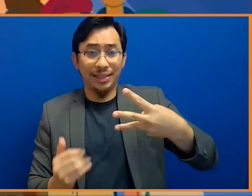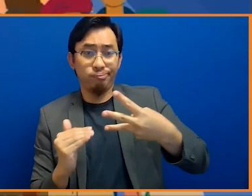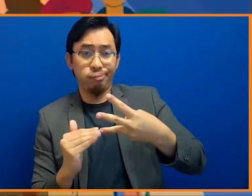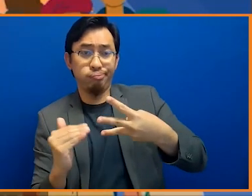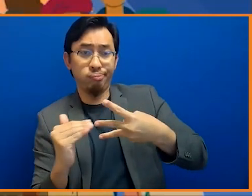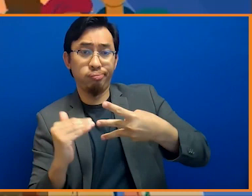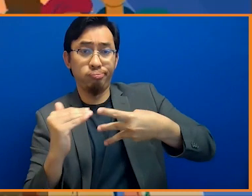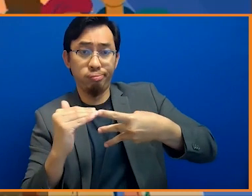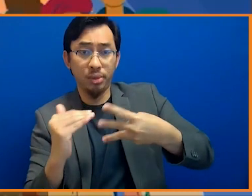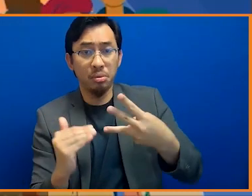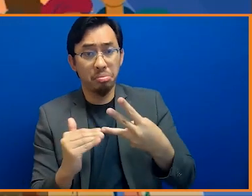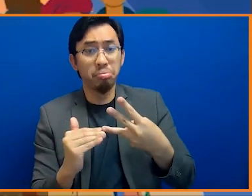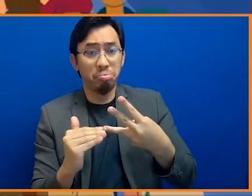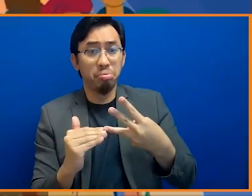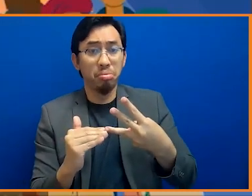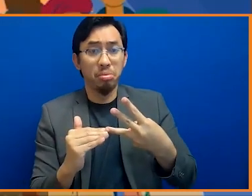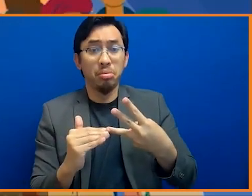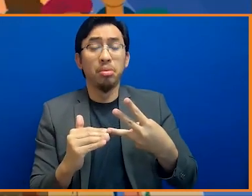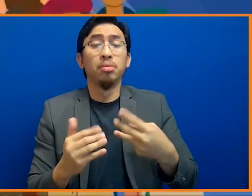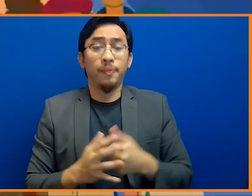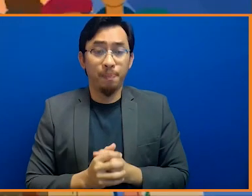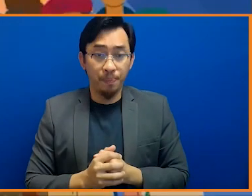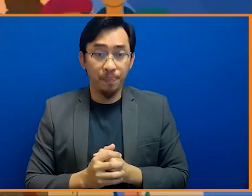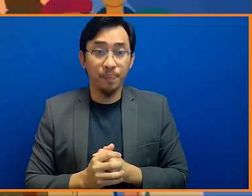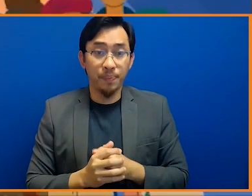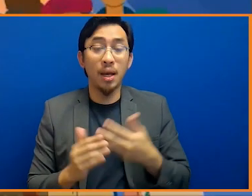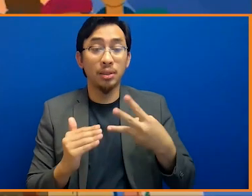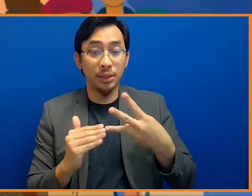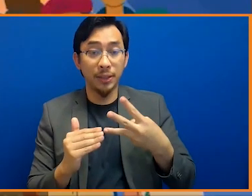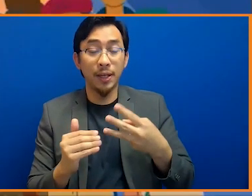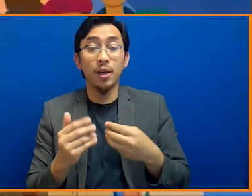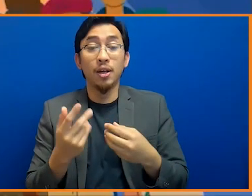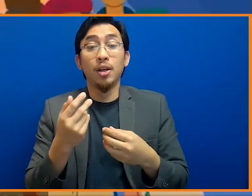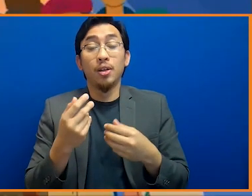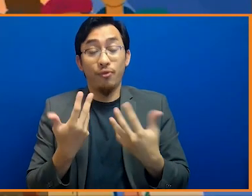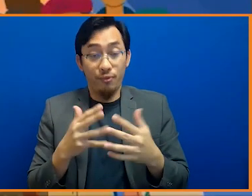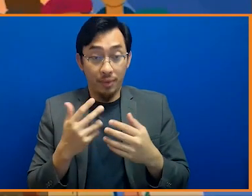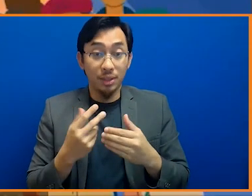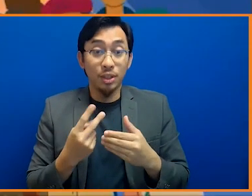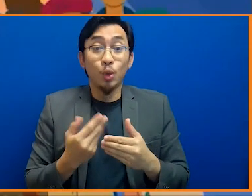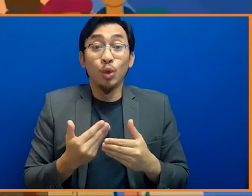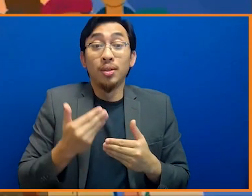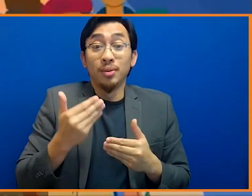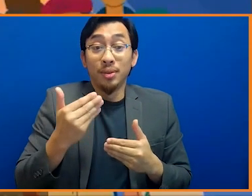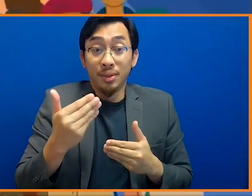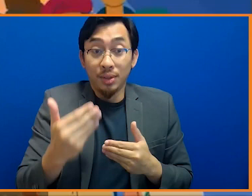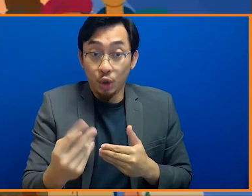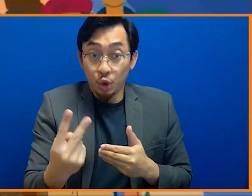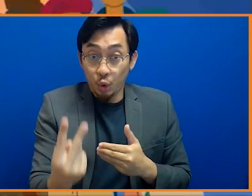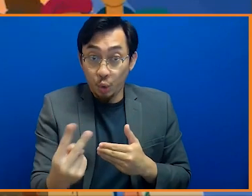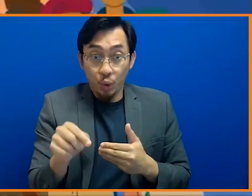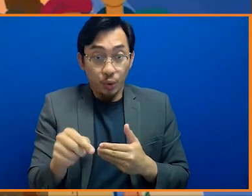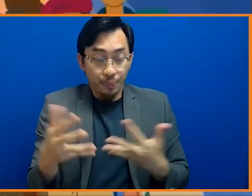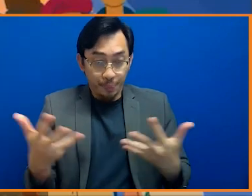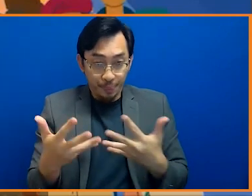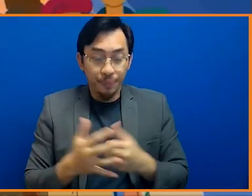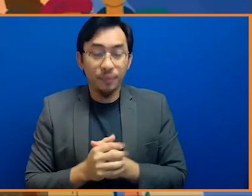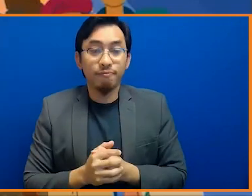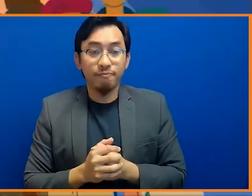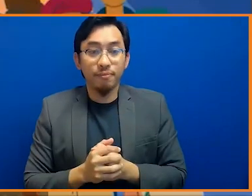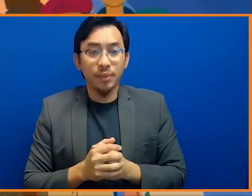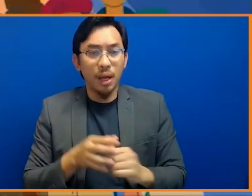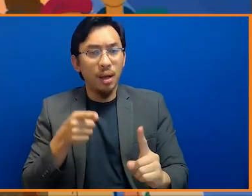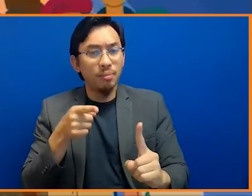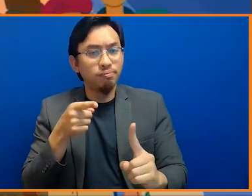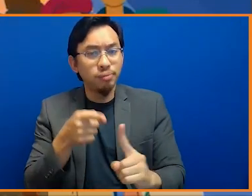one major earthquake occurred. And these two steps is aimed to prevent any